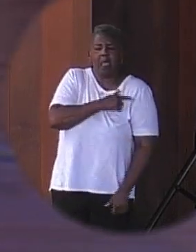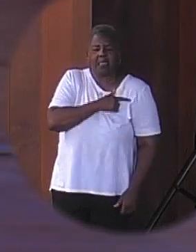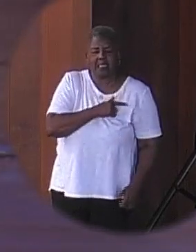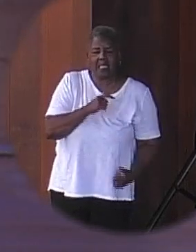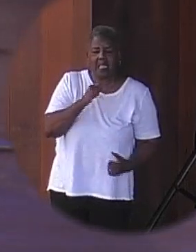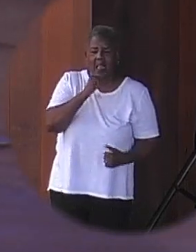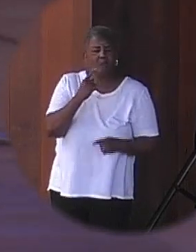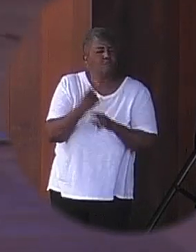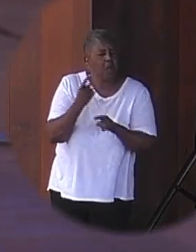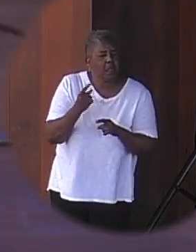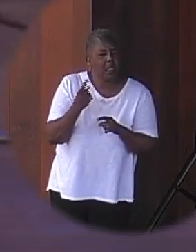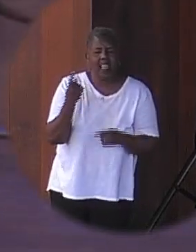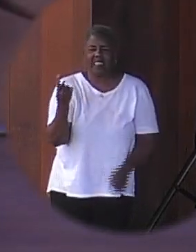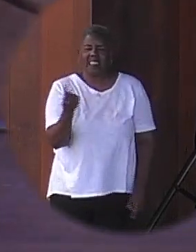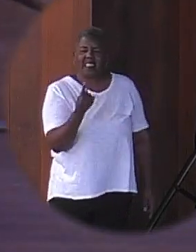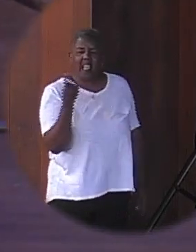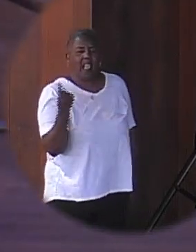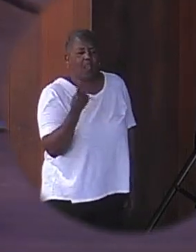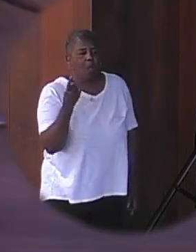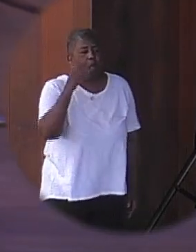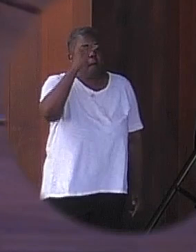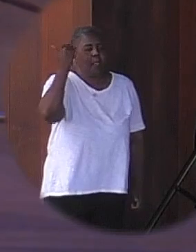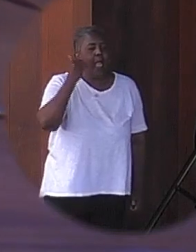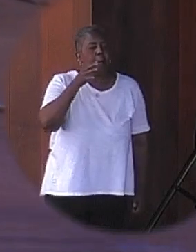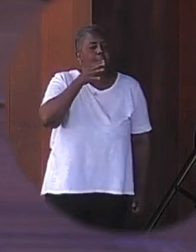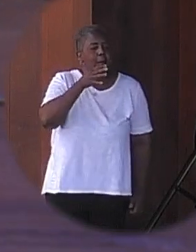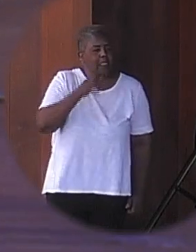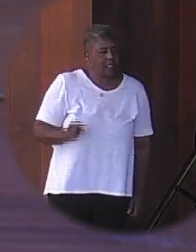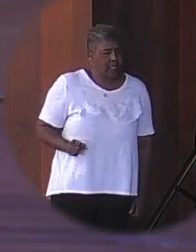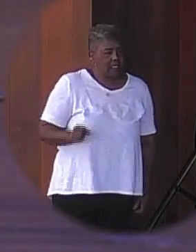immoral, single, black mamas.